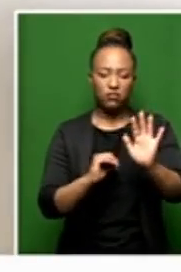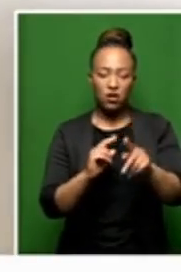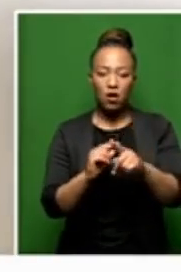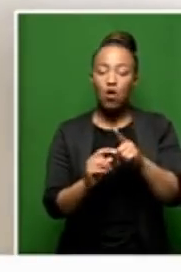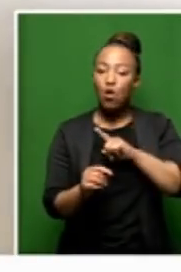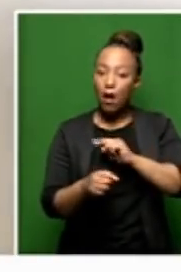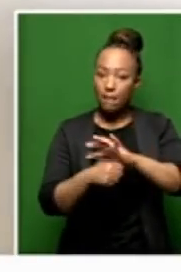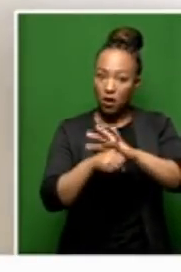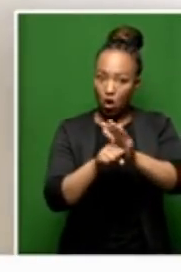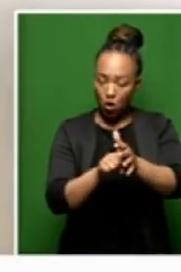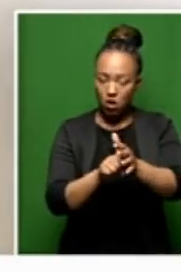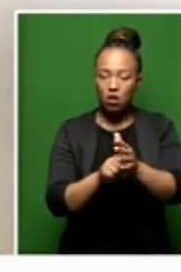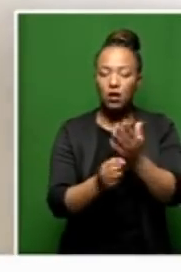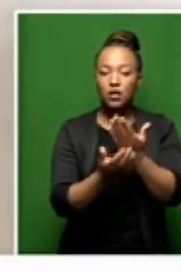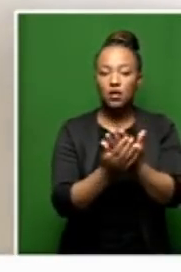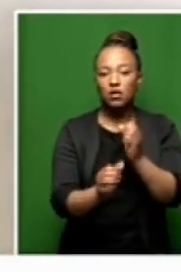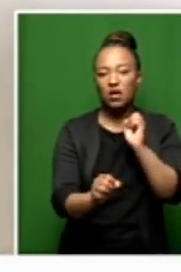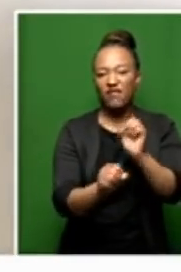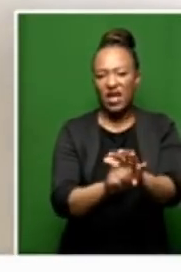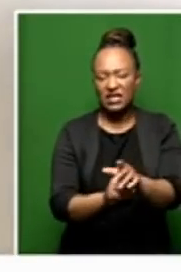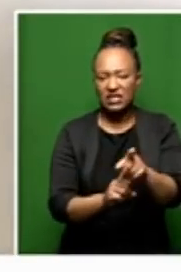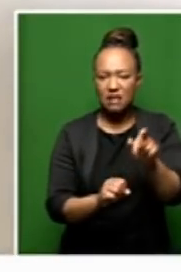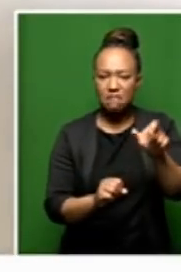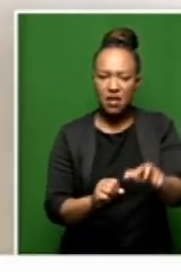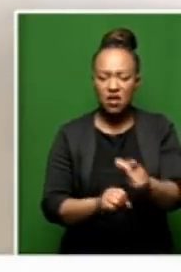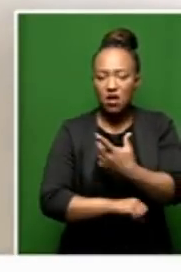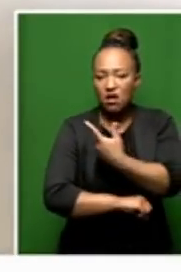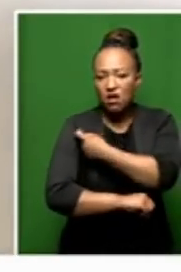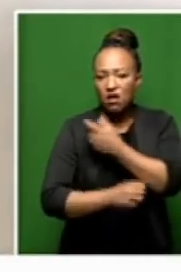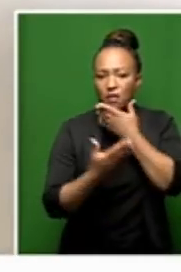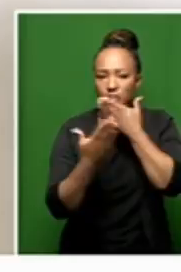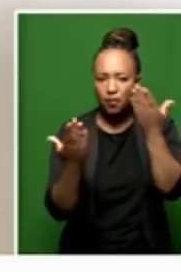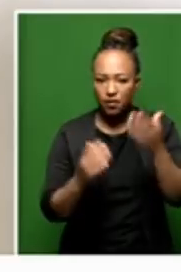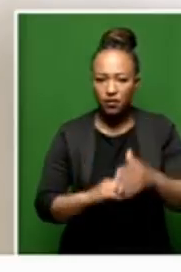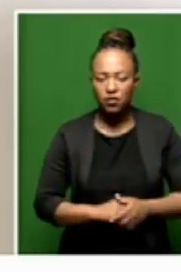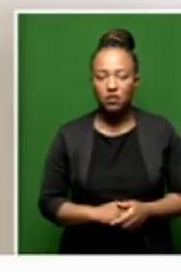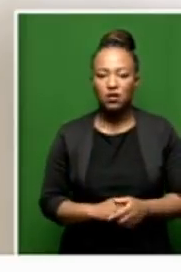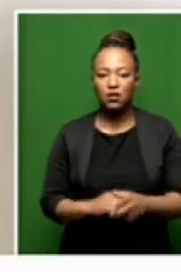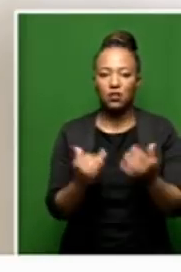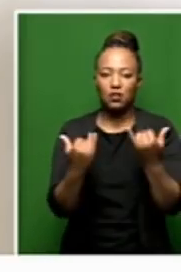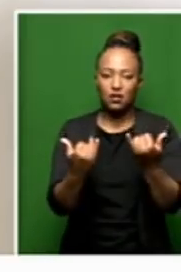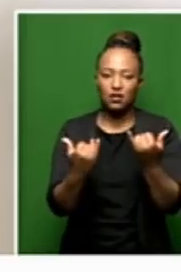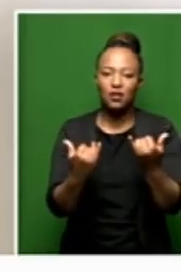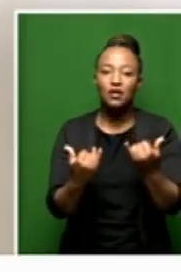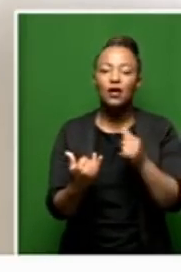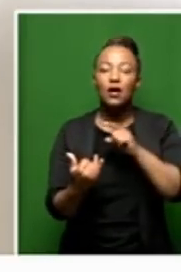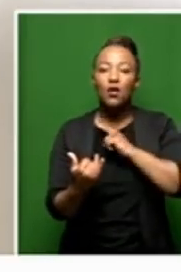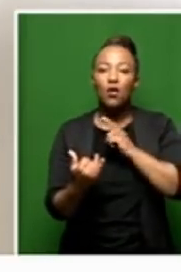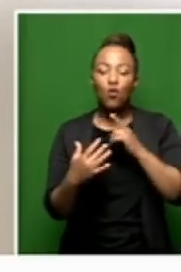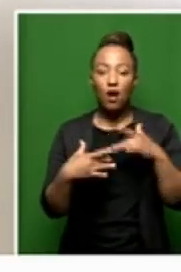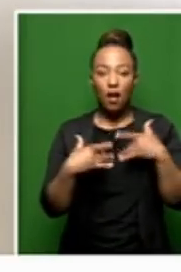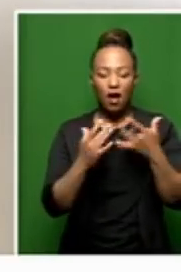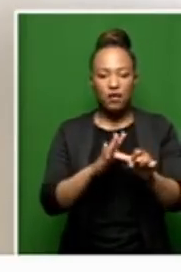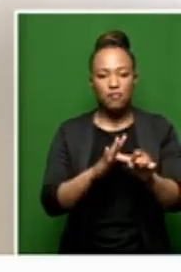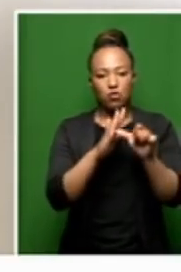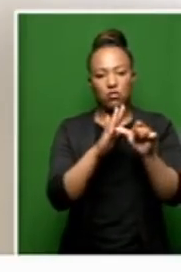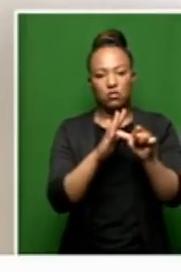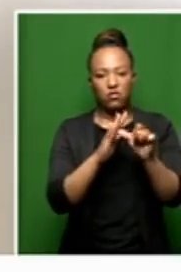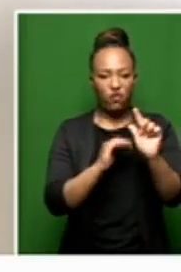will affect the non-vaccinated the most. It will affect old and comorbid people. And we need to watch out because every life matters at the end